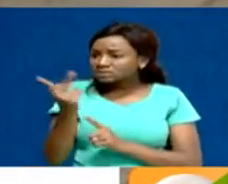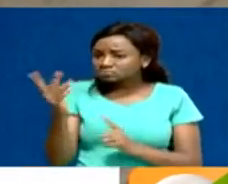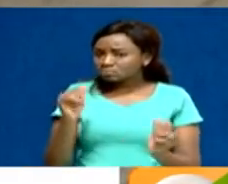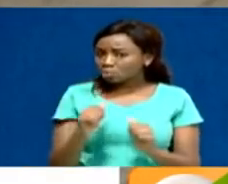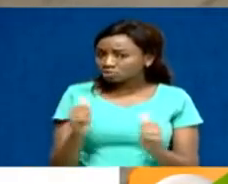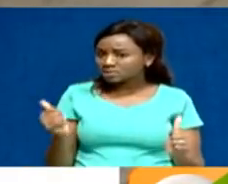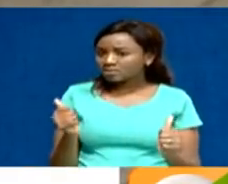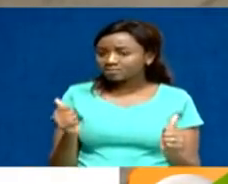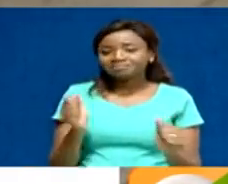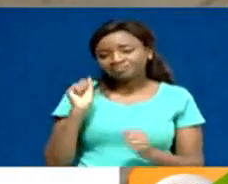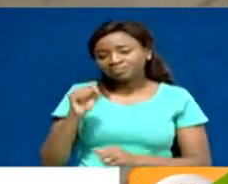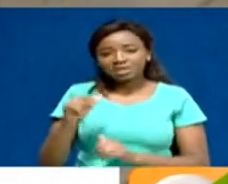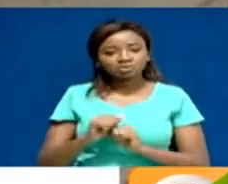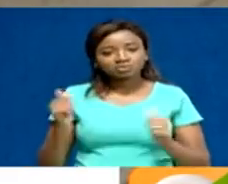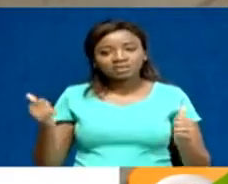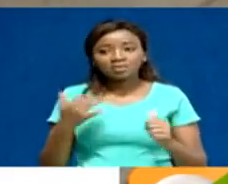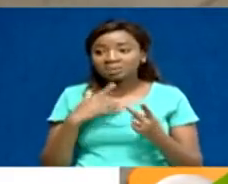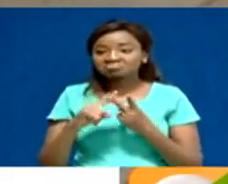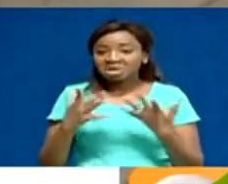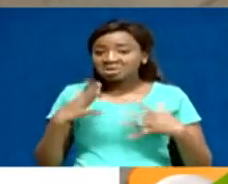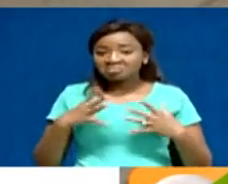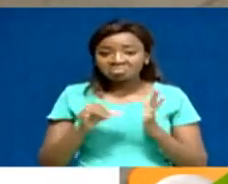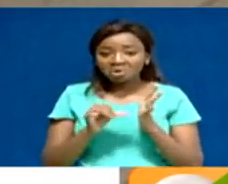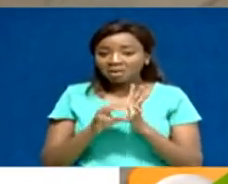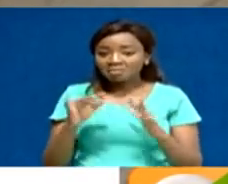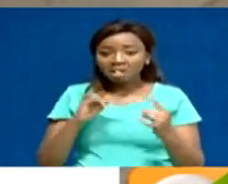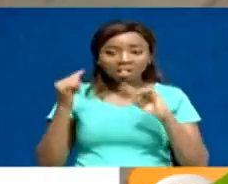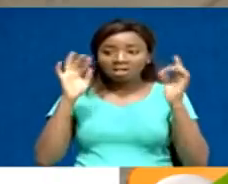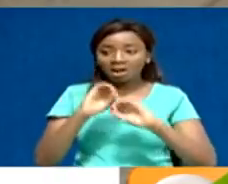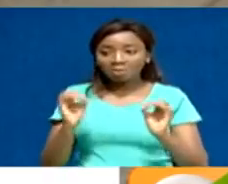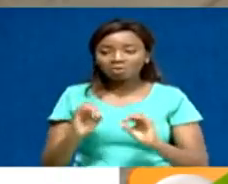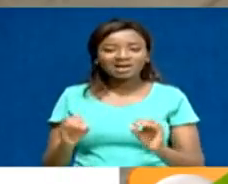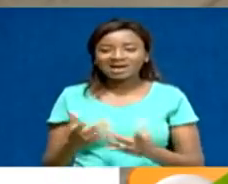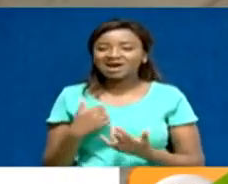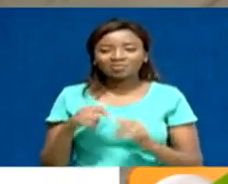mliko? Eh. Hakuna mambo ya stampede, hakuna mambo ya fujo, hakuna nini?